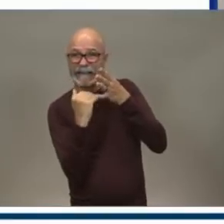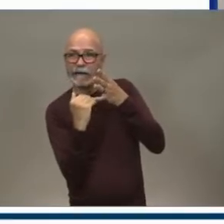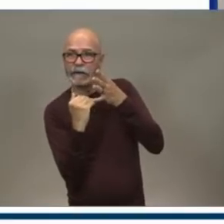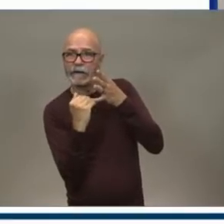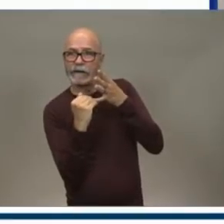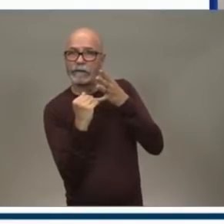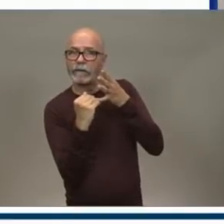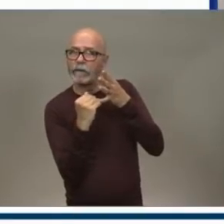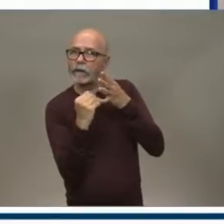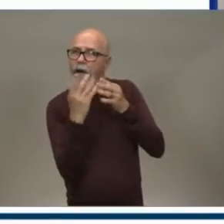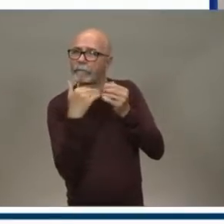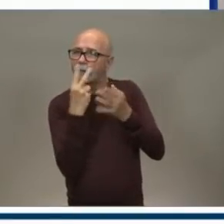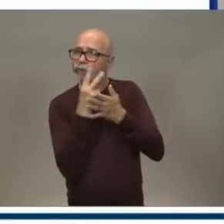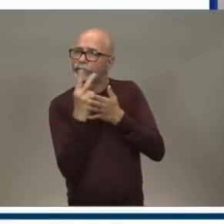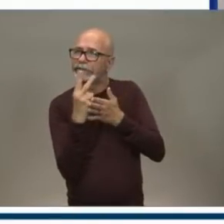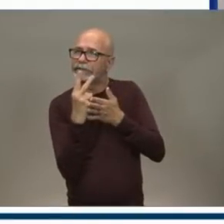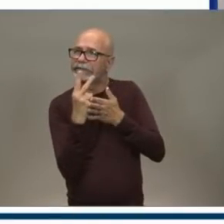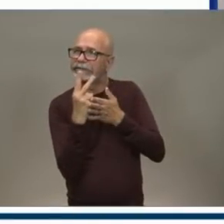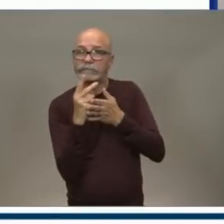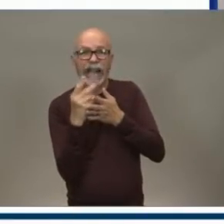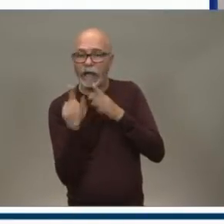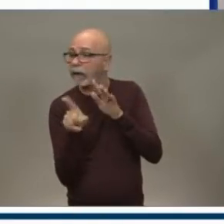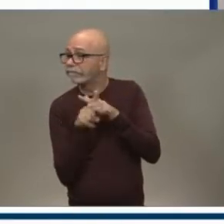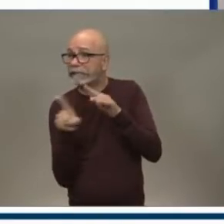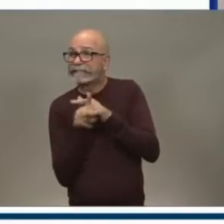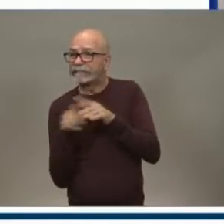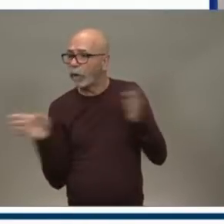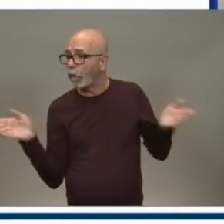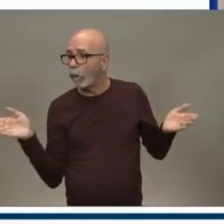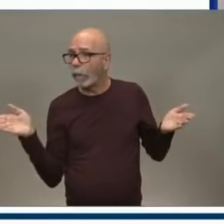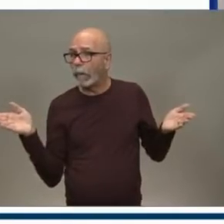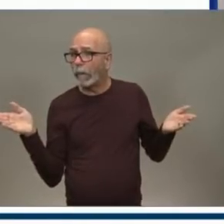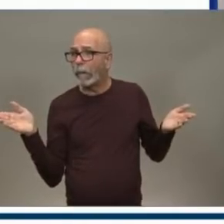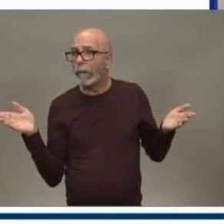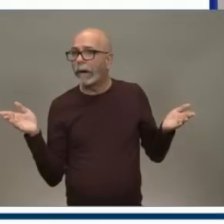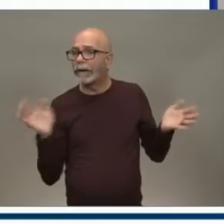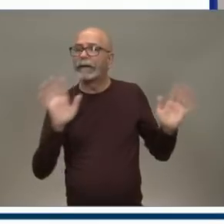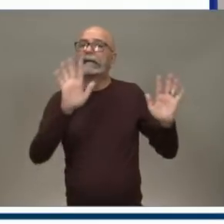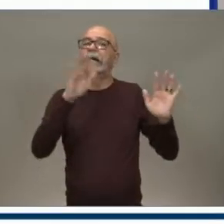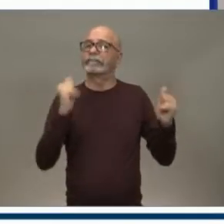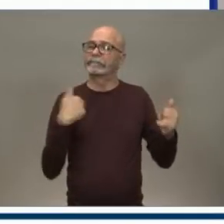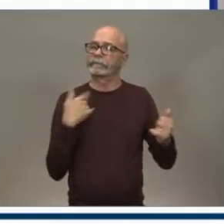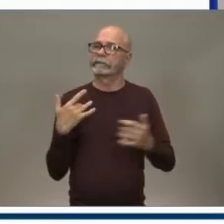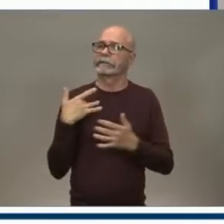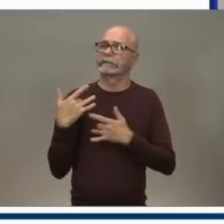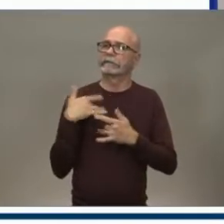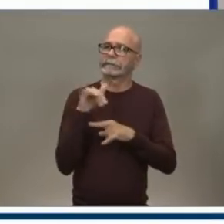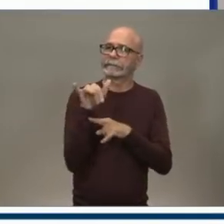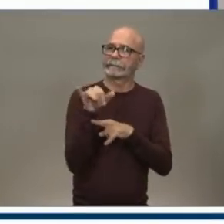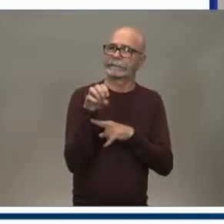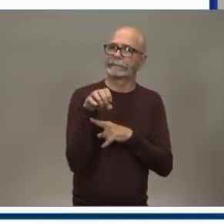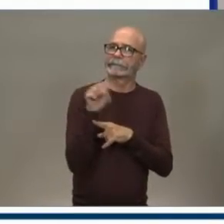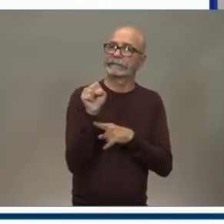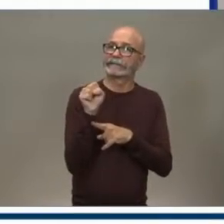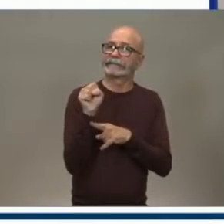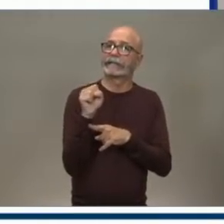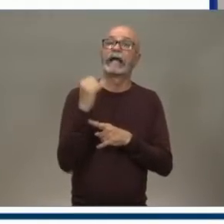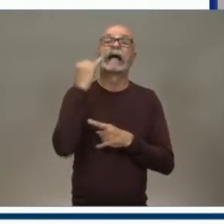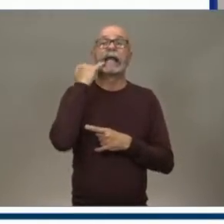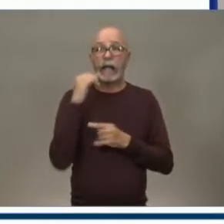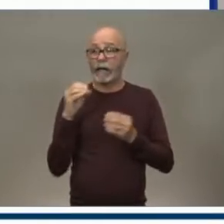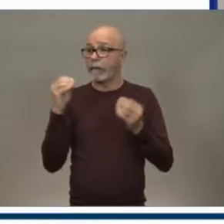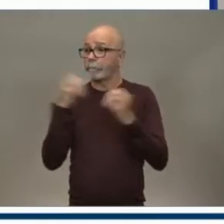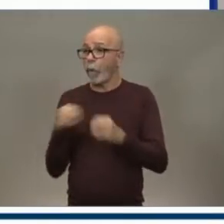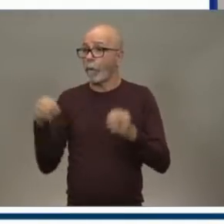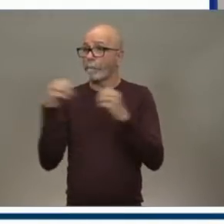I'm worried about that, but it has also entered a number of our communities and businesses. And for some of those cases, we don't